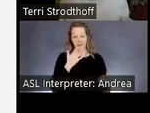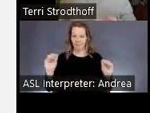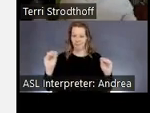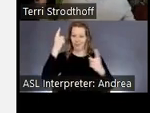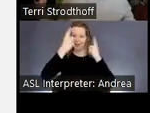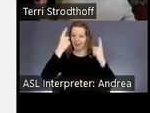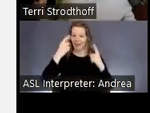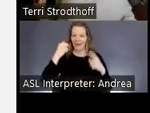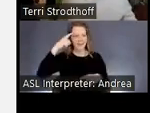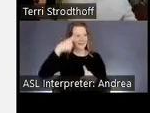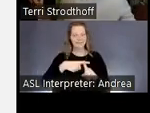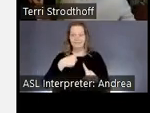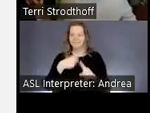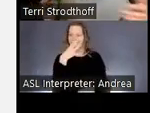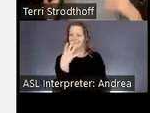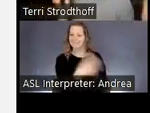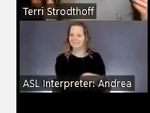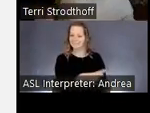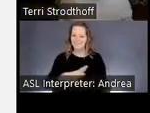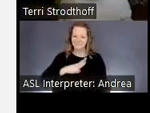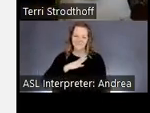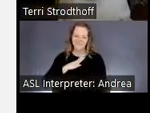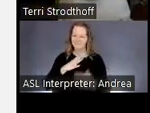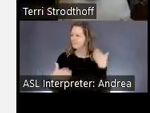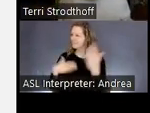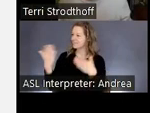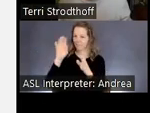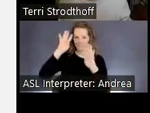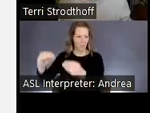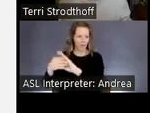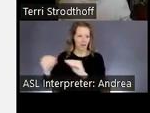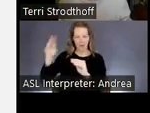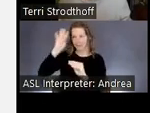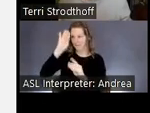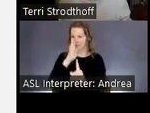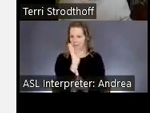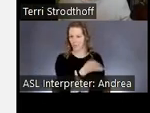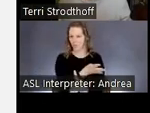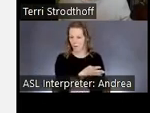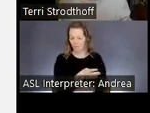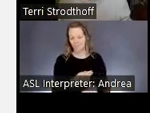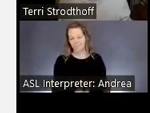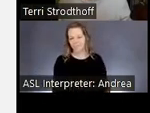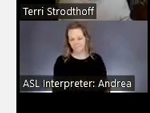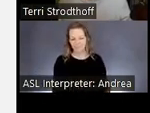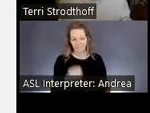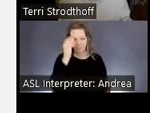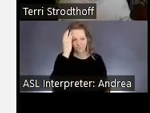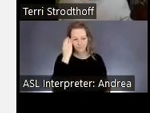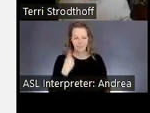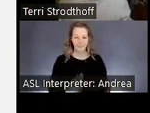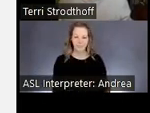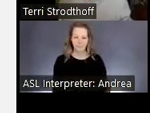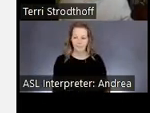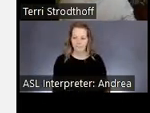thinking, is just, it didn't even really happen, just rewriting the history and telling ourselves a different story about what